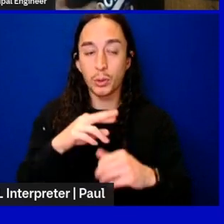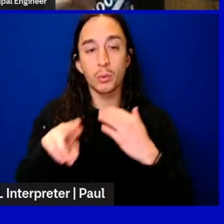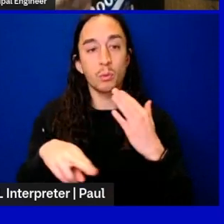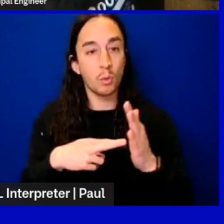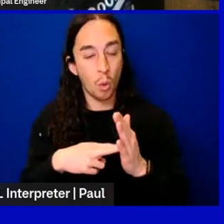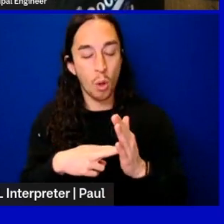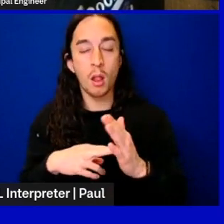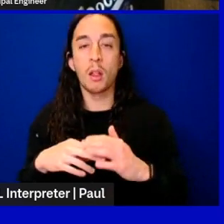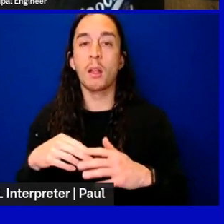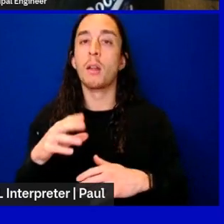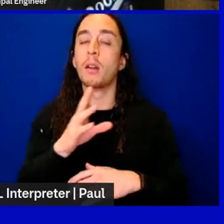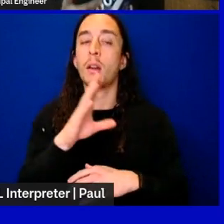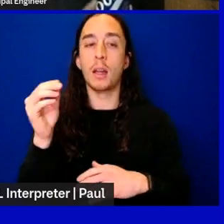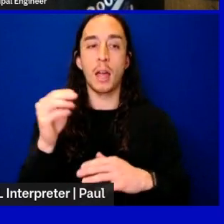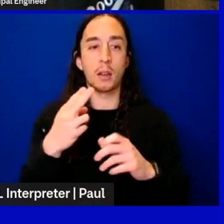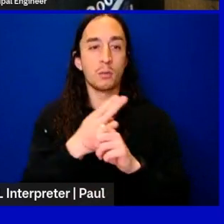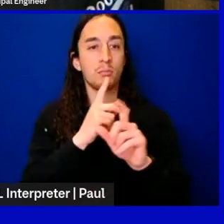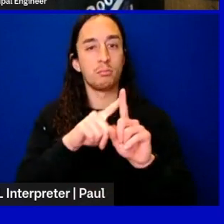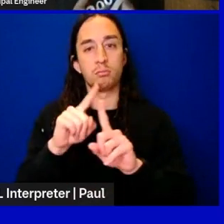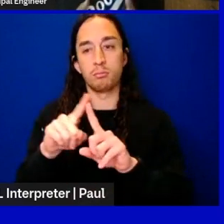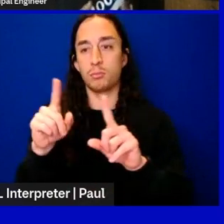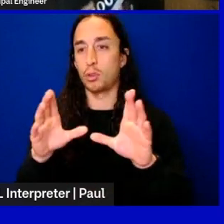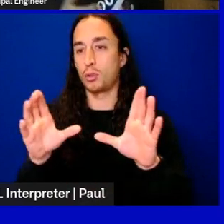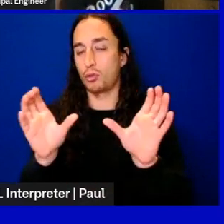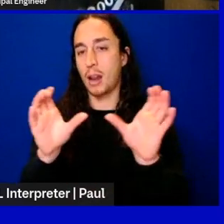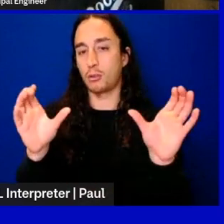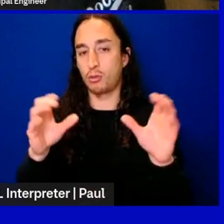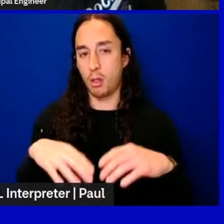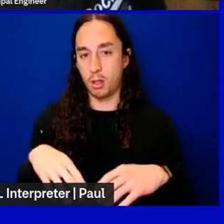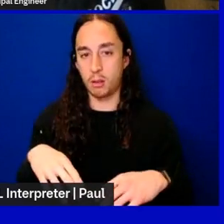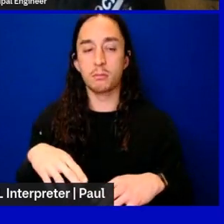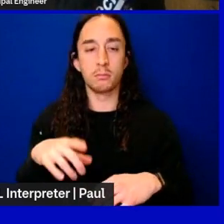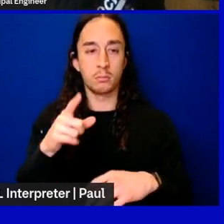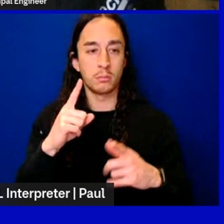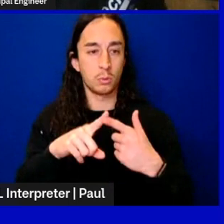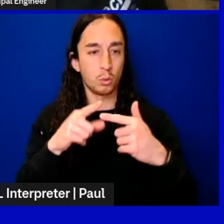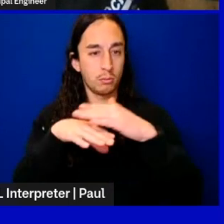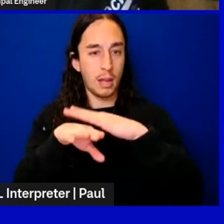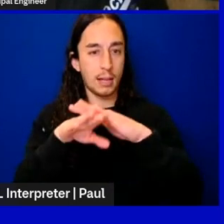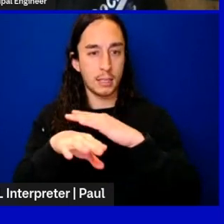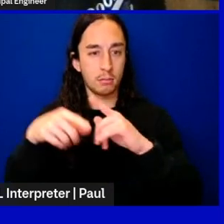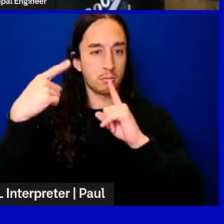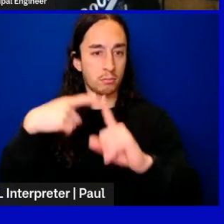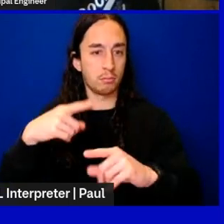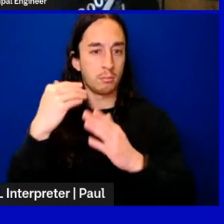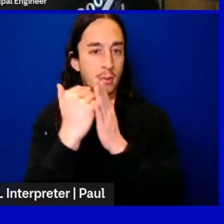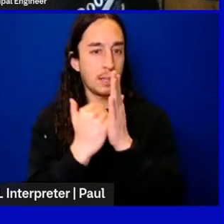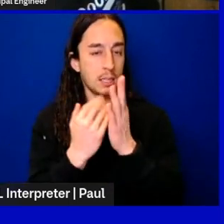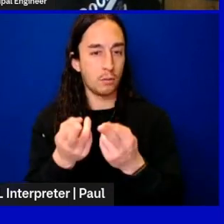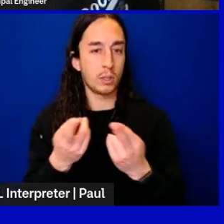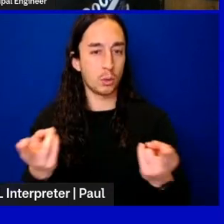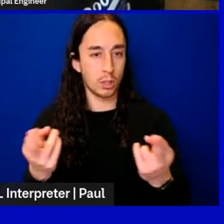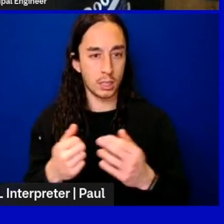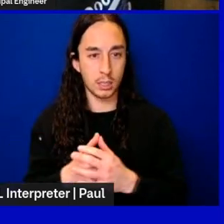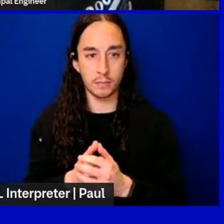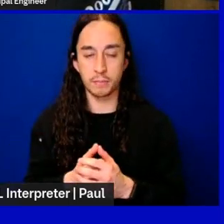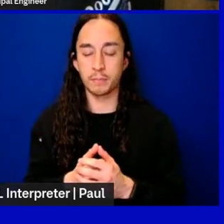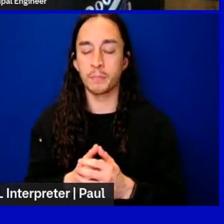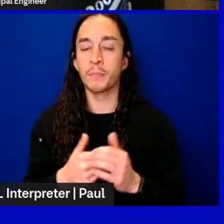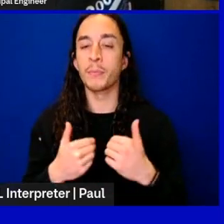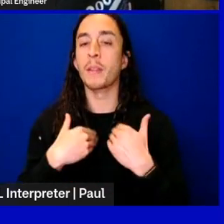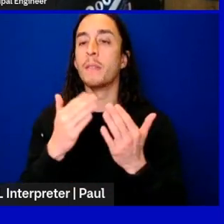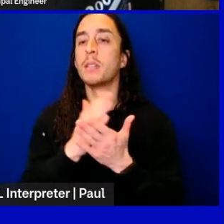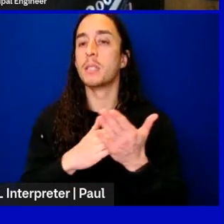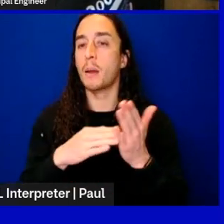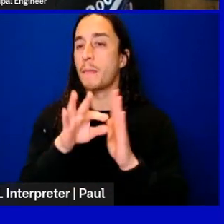of temporary credentials or the long-lived credentials over there to access the certain AWS resources. Now, there are some features which AWS